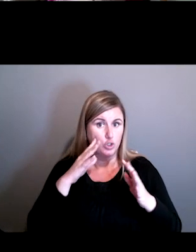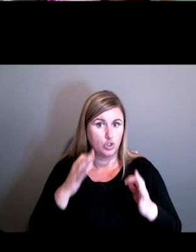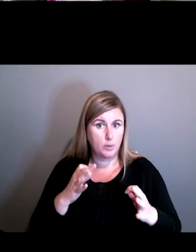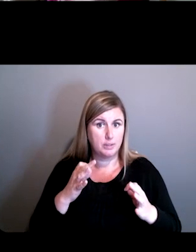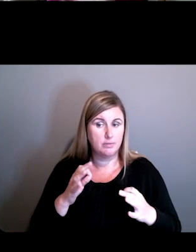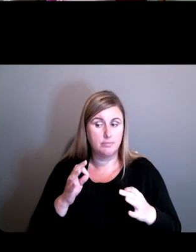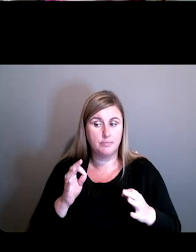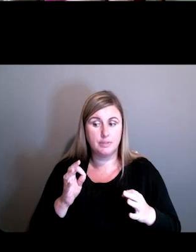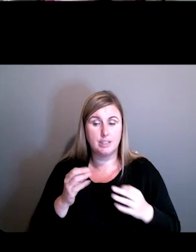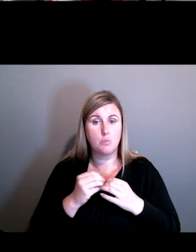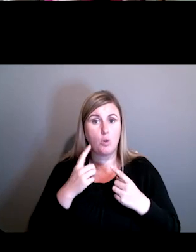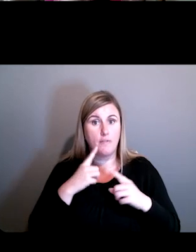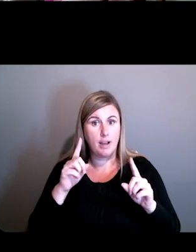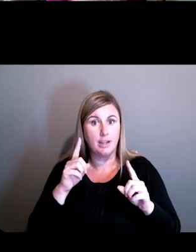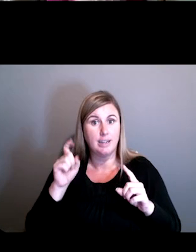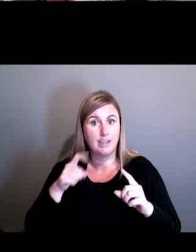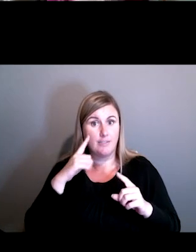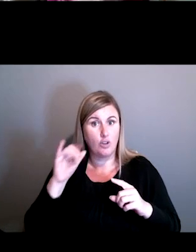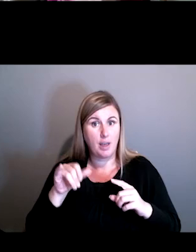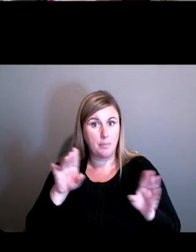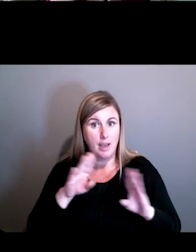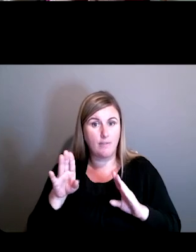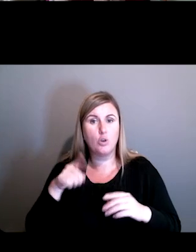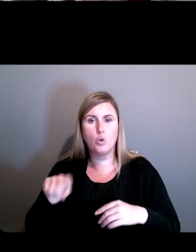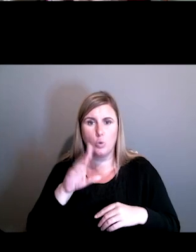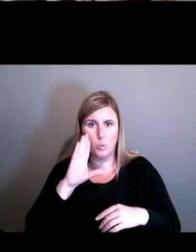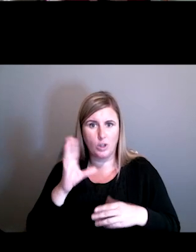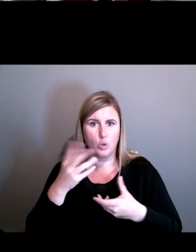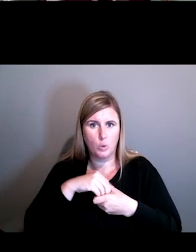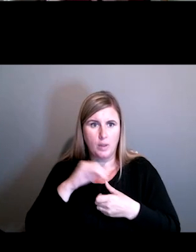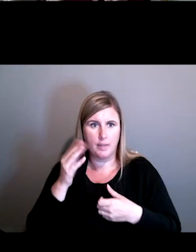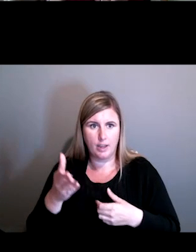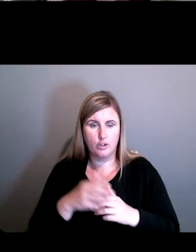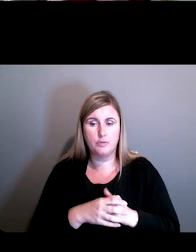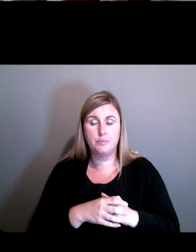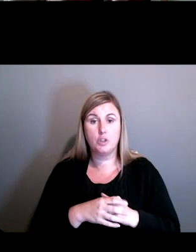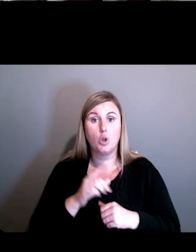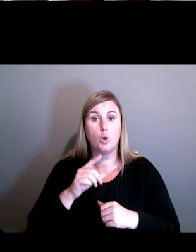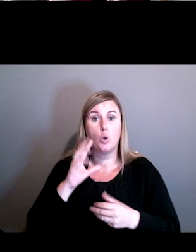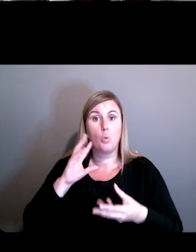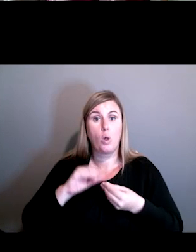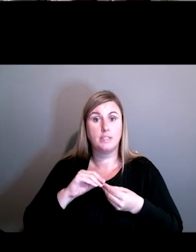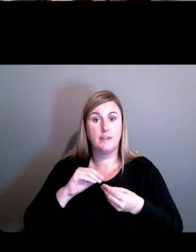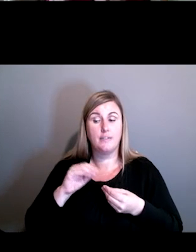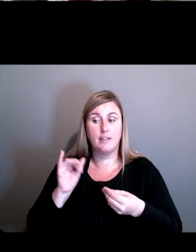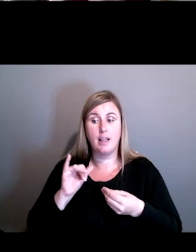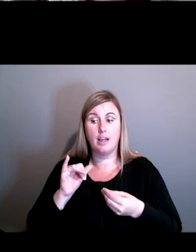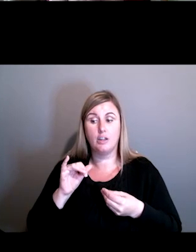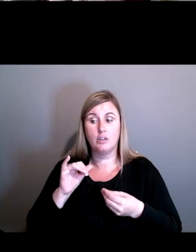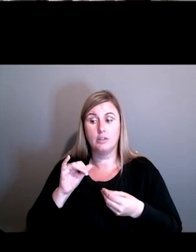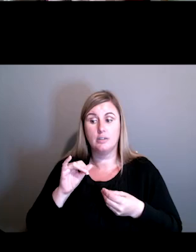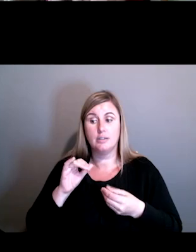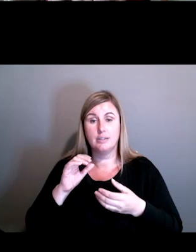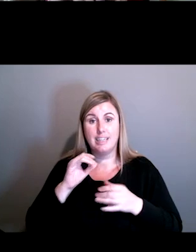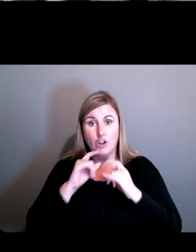needed for that behavior, you will include that here. Qualitative data such as rating scales and interviews can be useful, but should not be